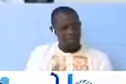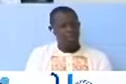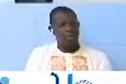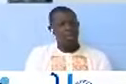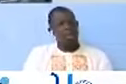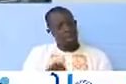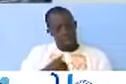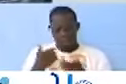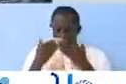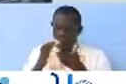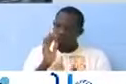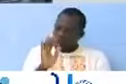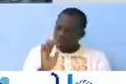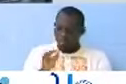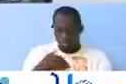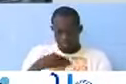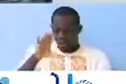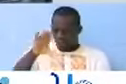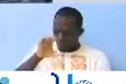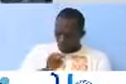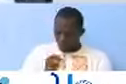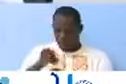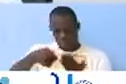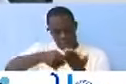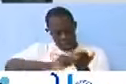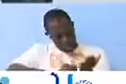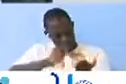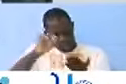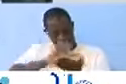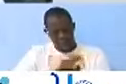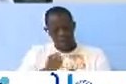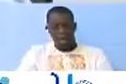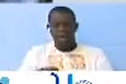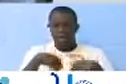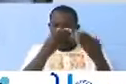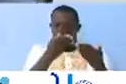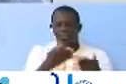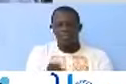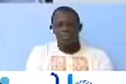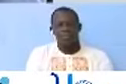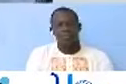already. I told them to allow me to go and pick up the receipt. I went and brought it back.